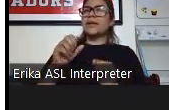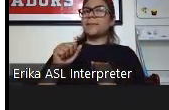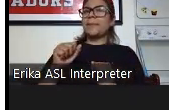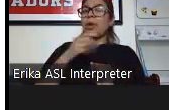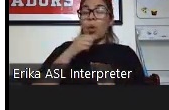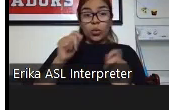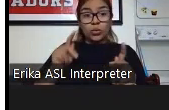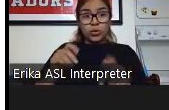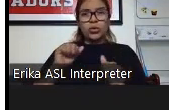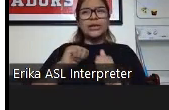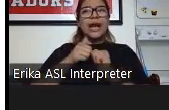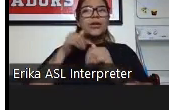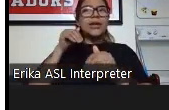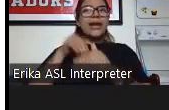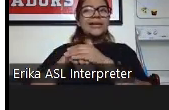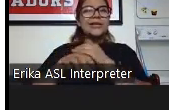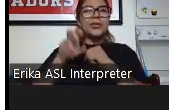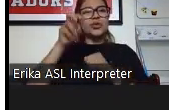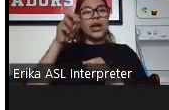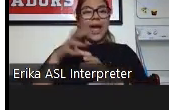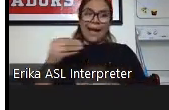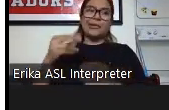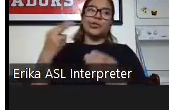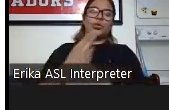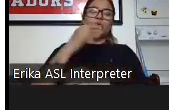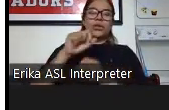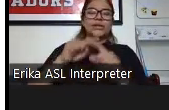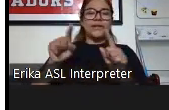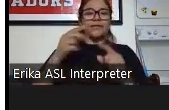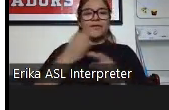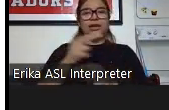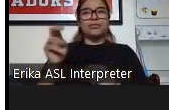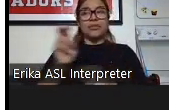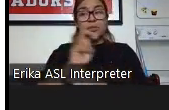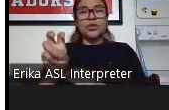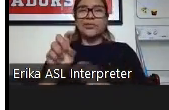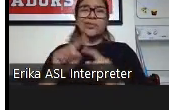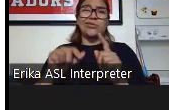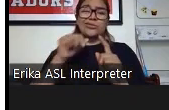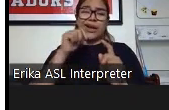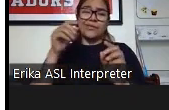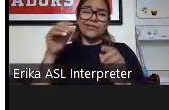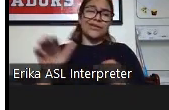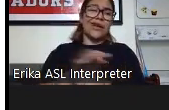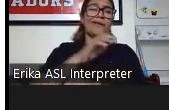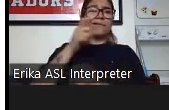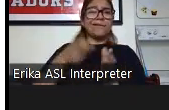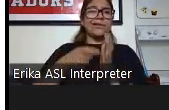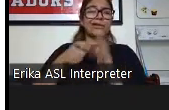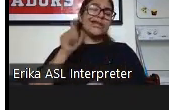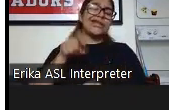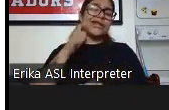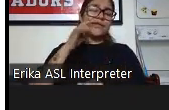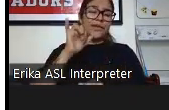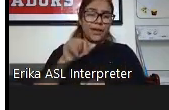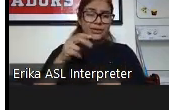transportation and whose transportation needs are not being met. Our overarching goal has been to better